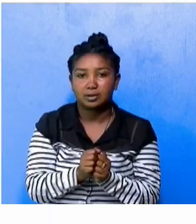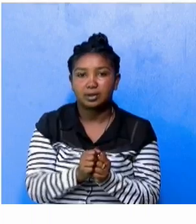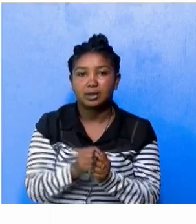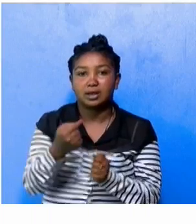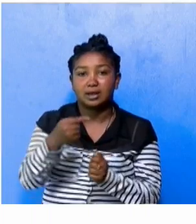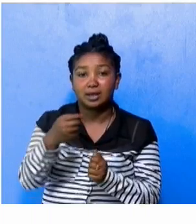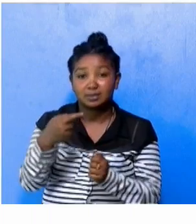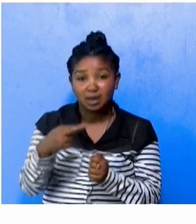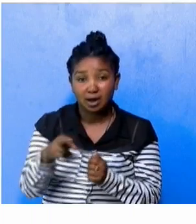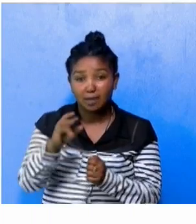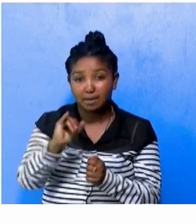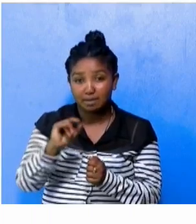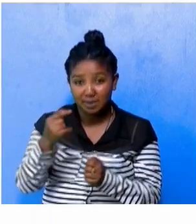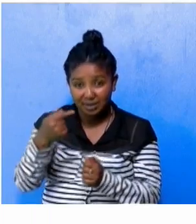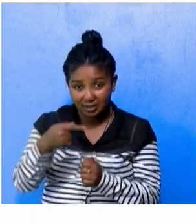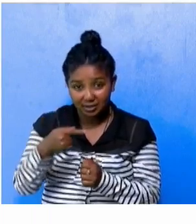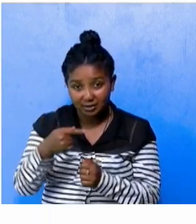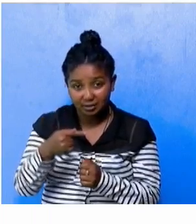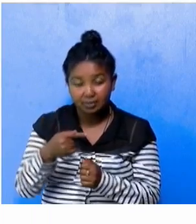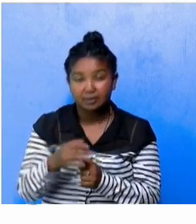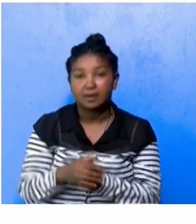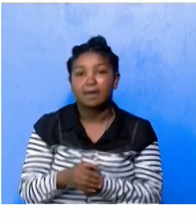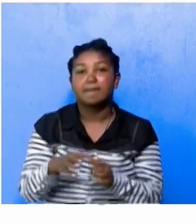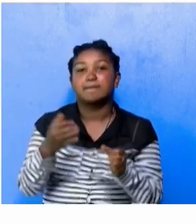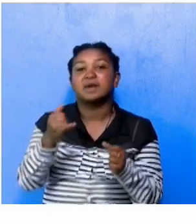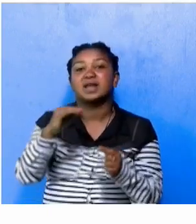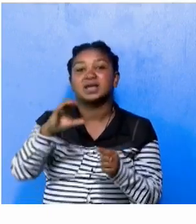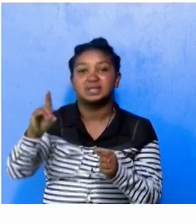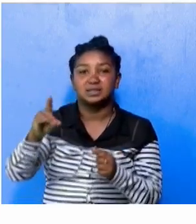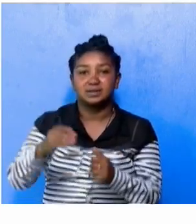Games are being played.